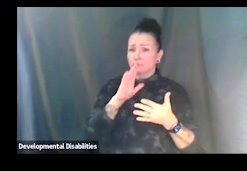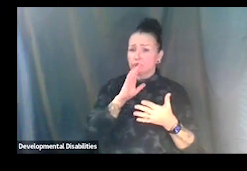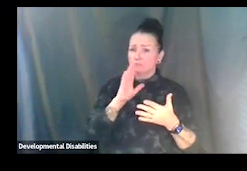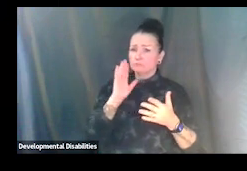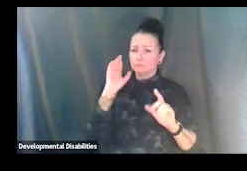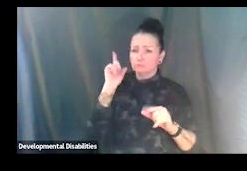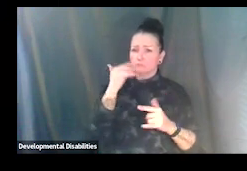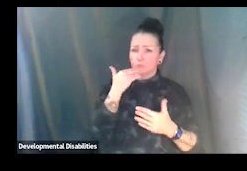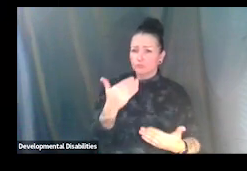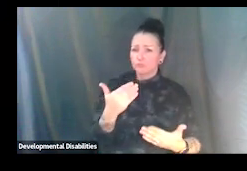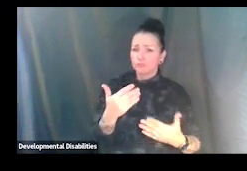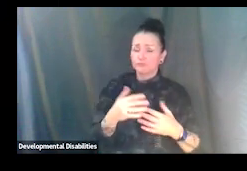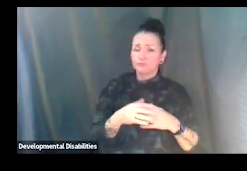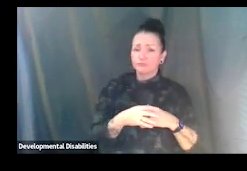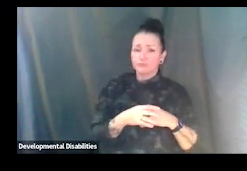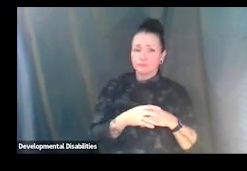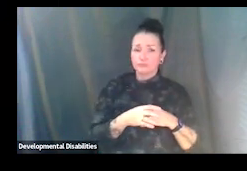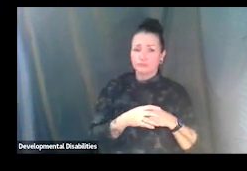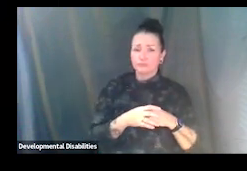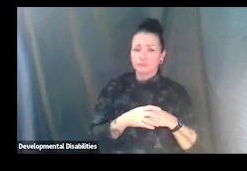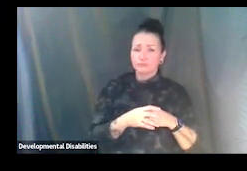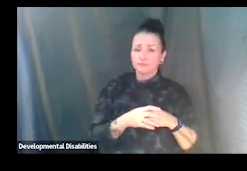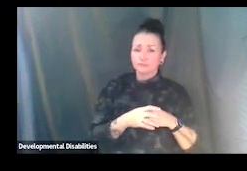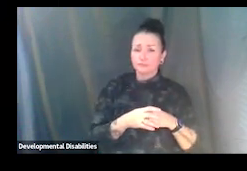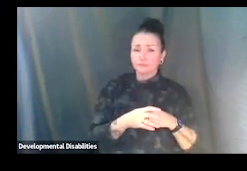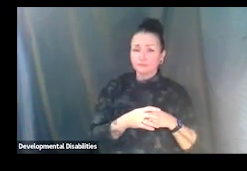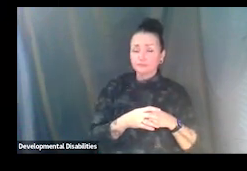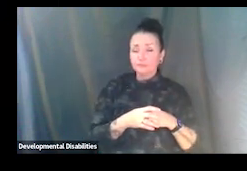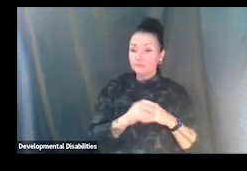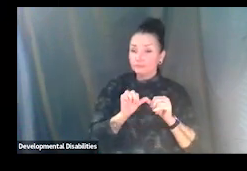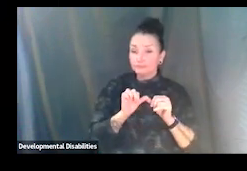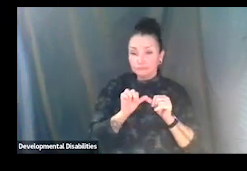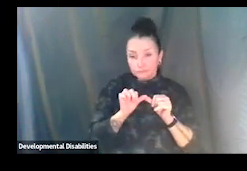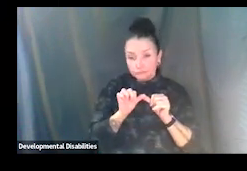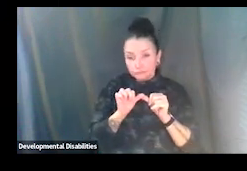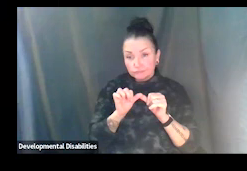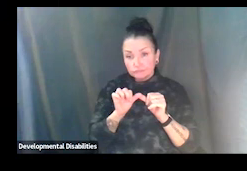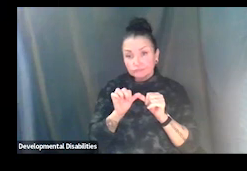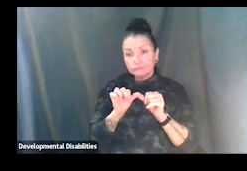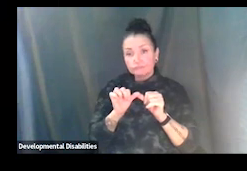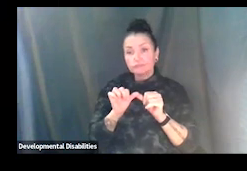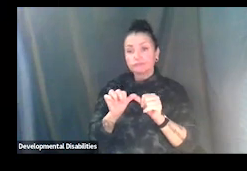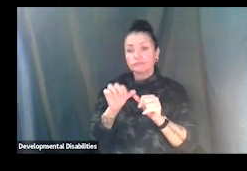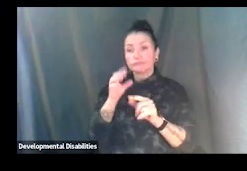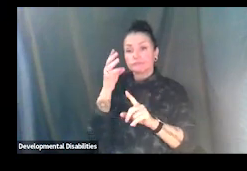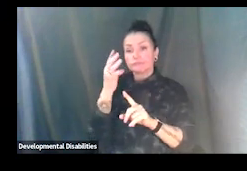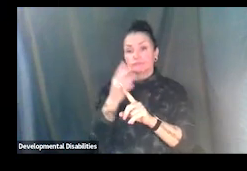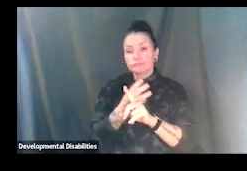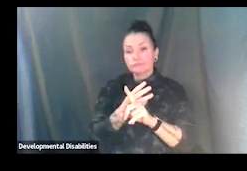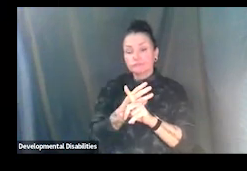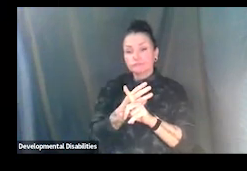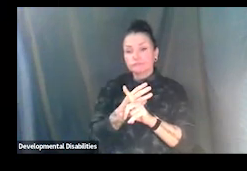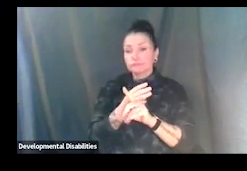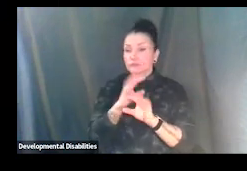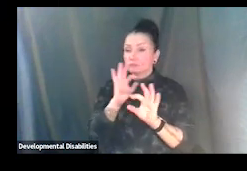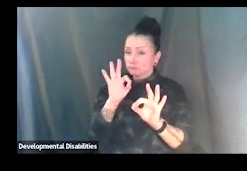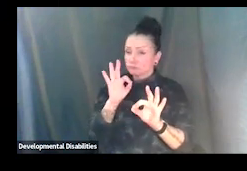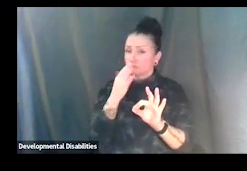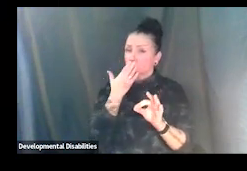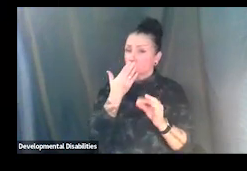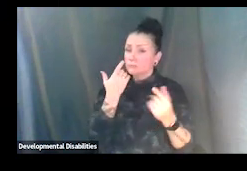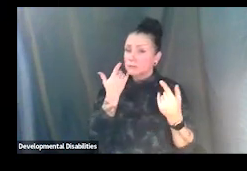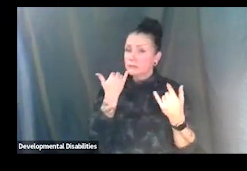run, that it is sort of prolonged over 6 months. And then, but when it was stopped at that point, most